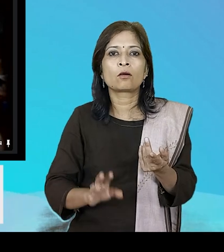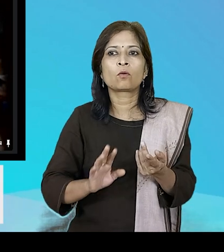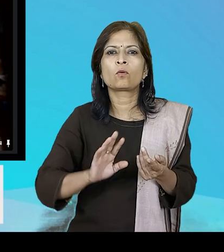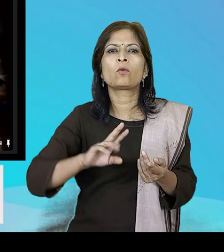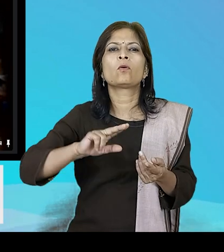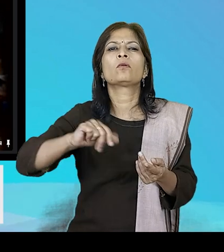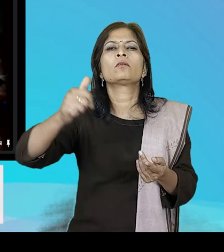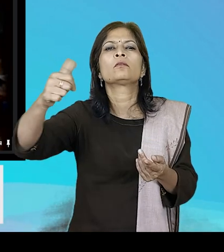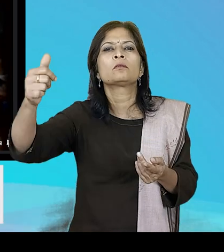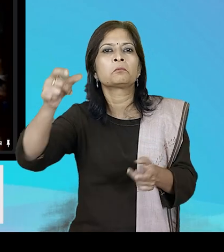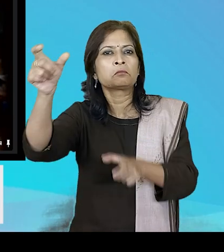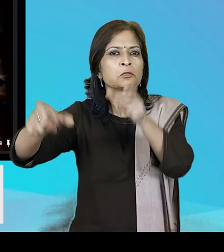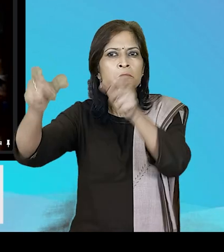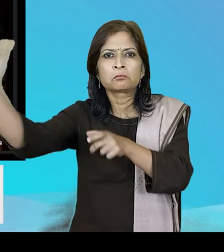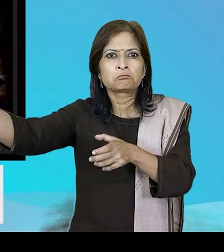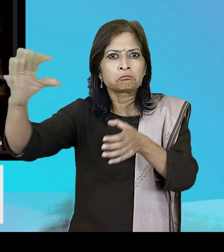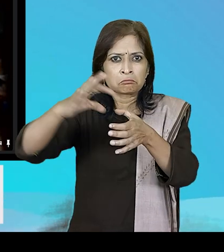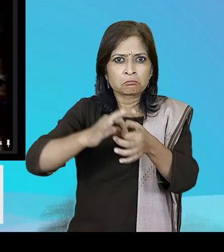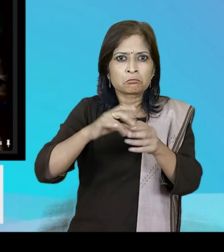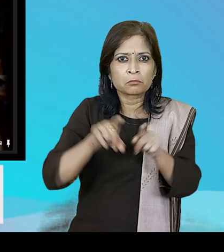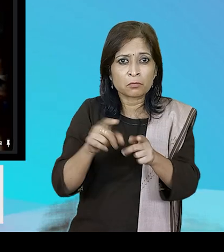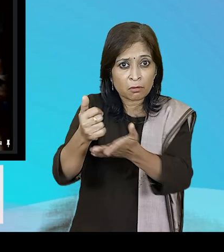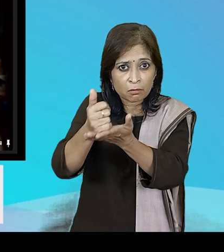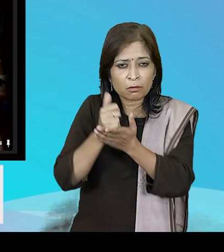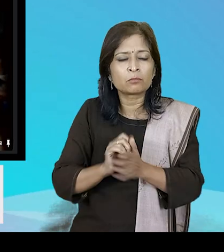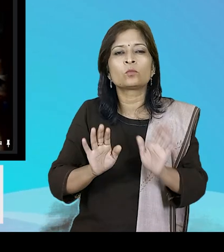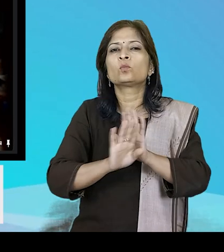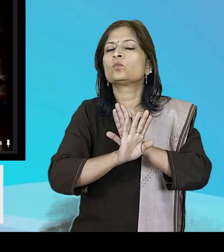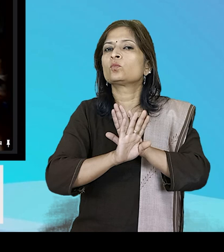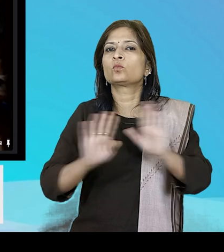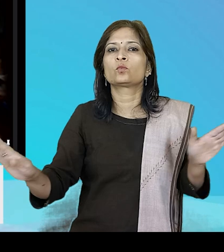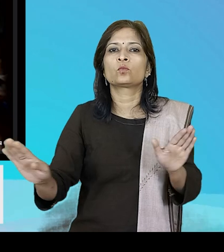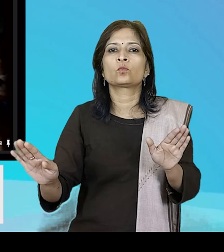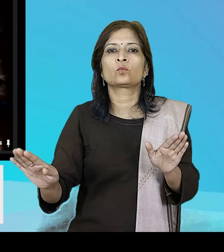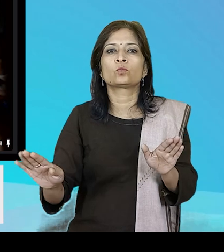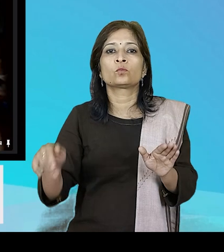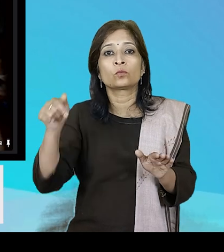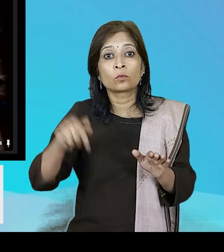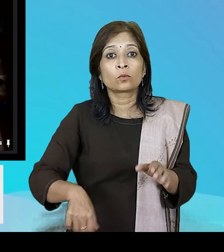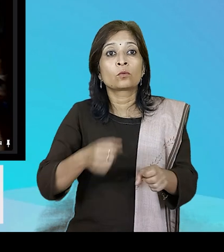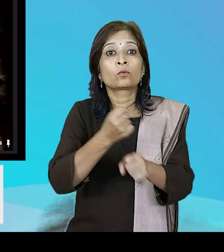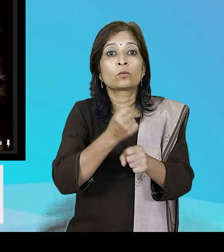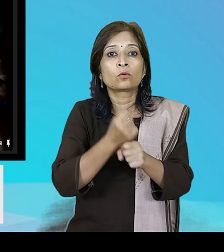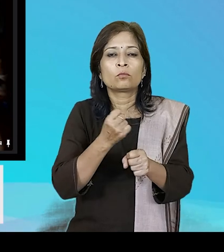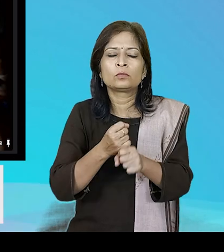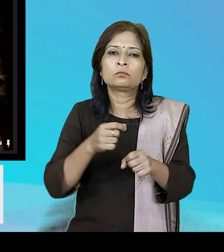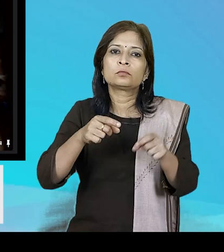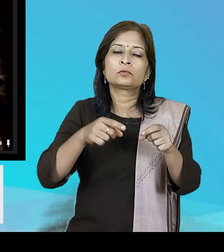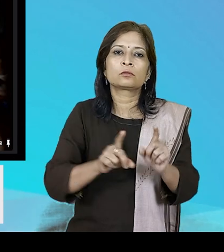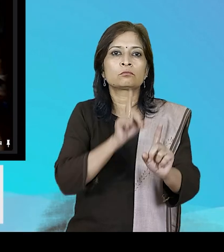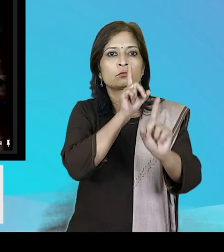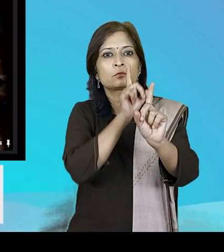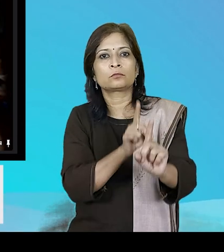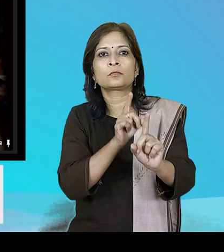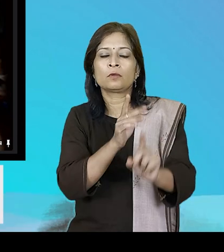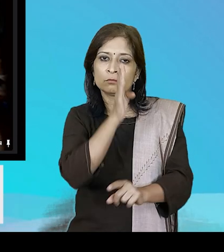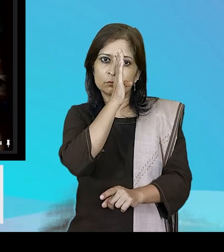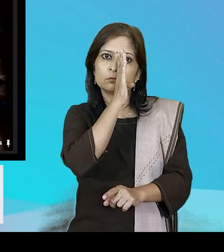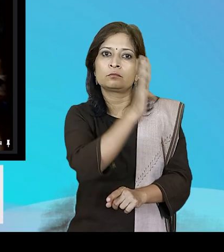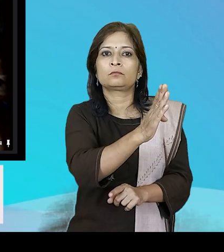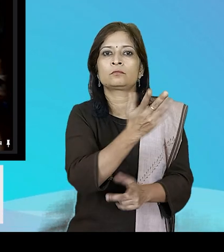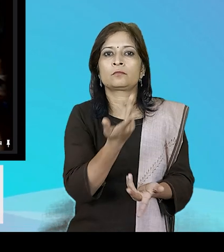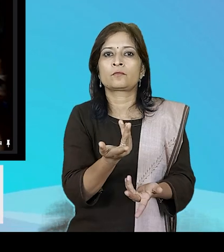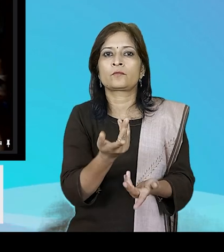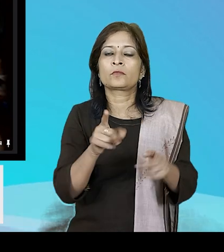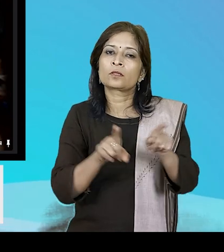no third party involved. It is Okay. a service that the government is offering to the public, and